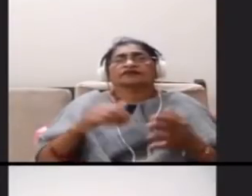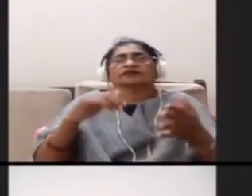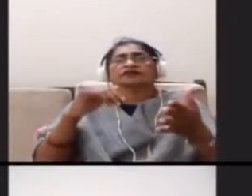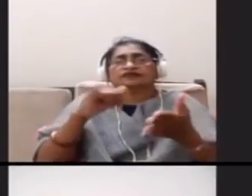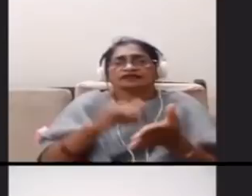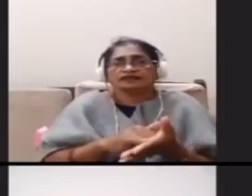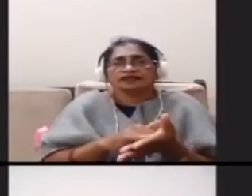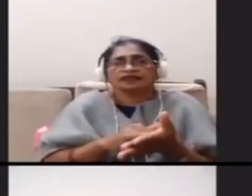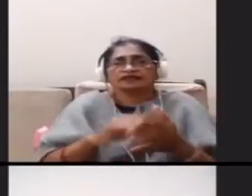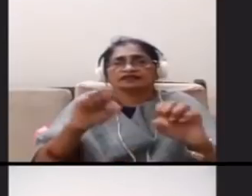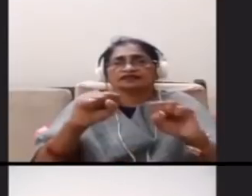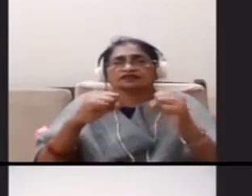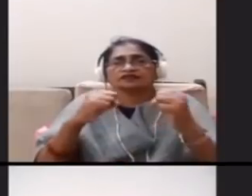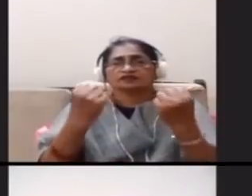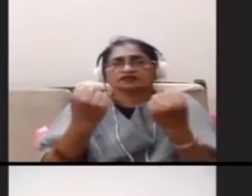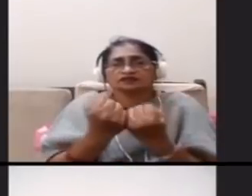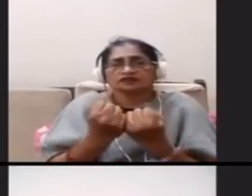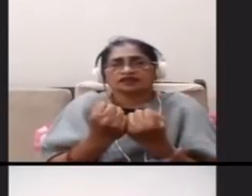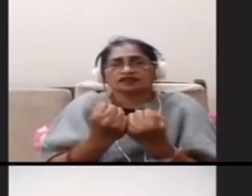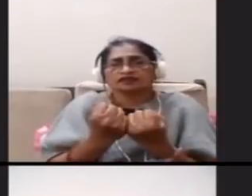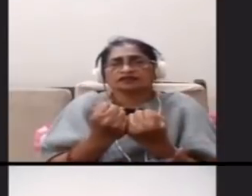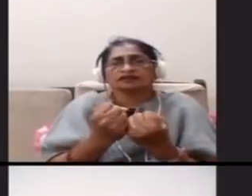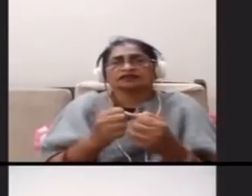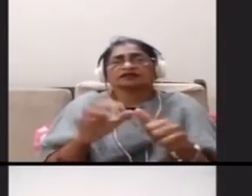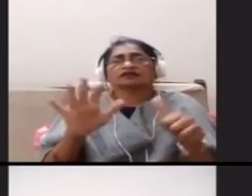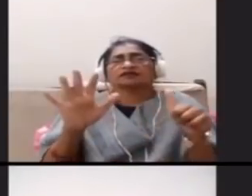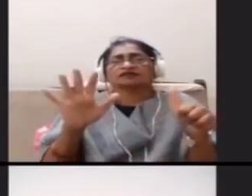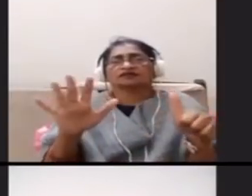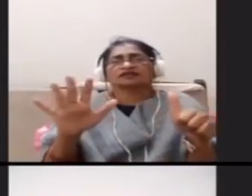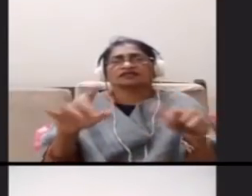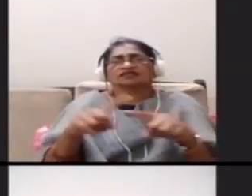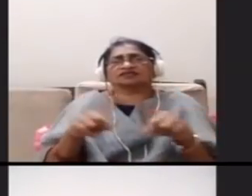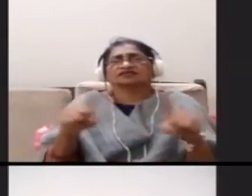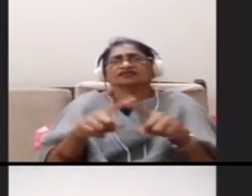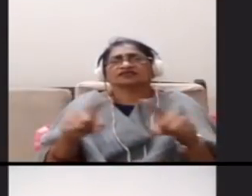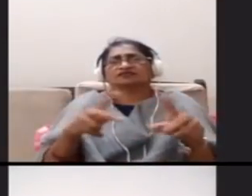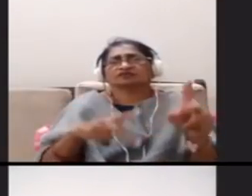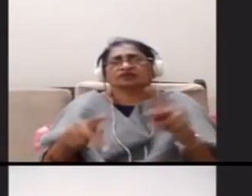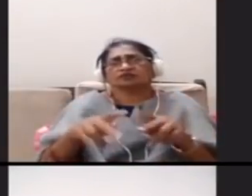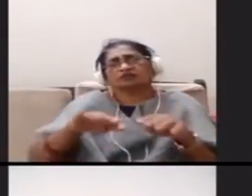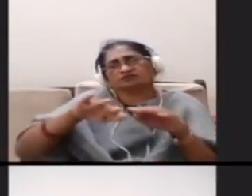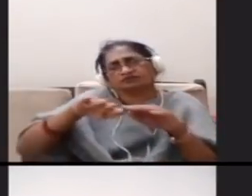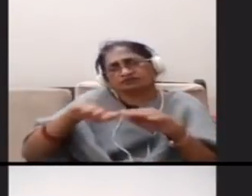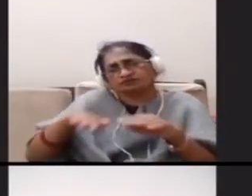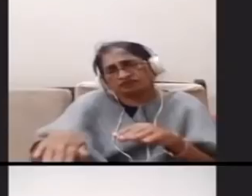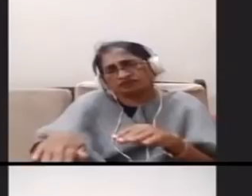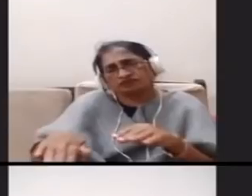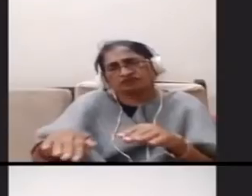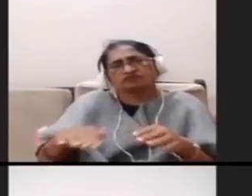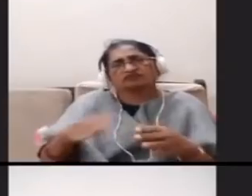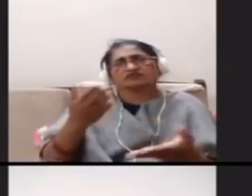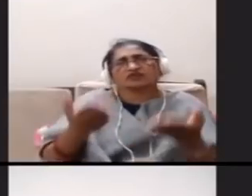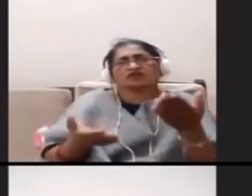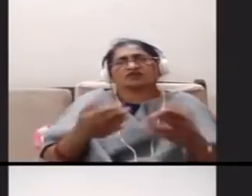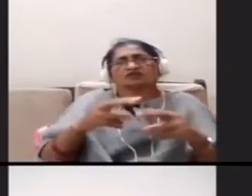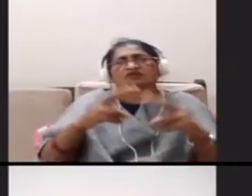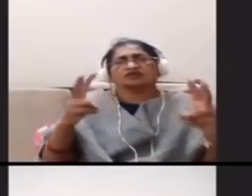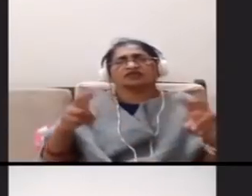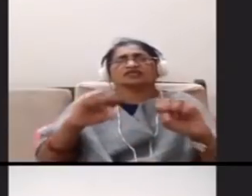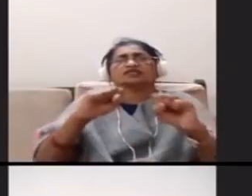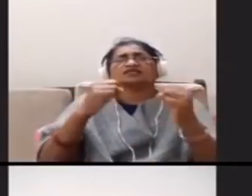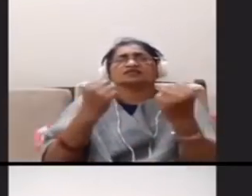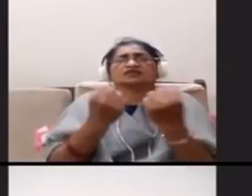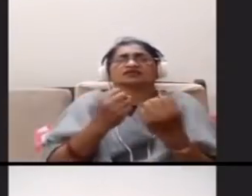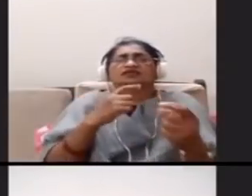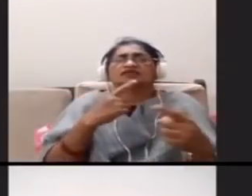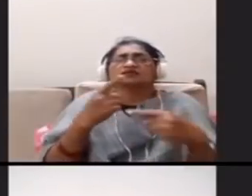society that seeks to marginalize people who may seem to be not very helpful to society. When we talk about